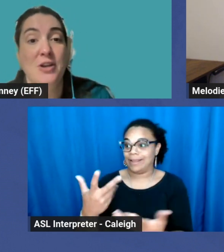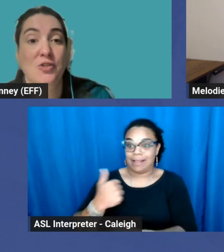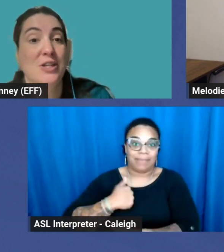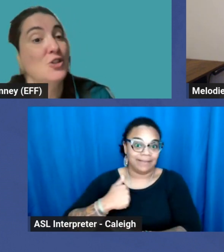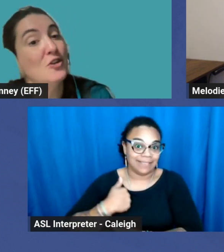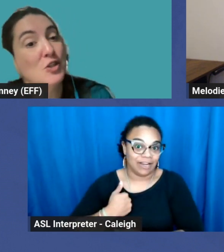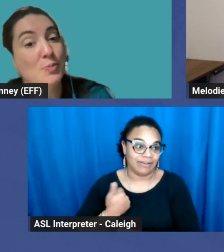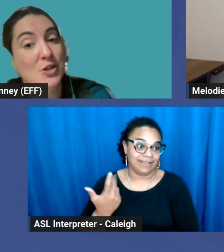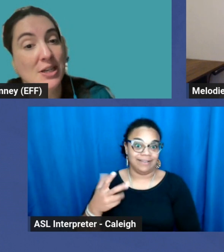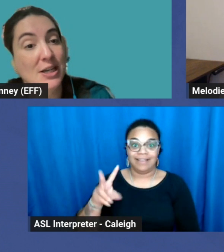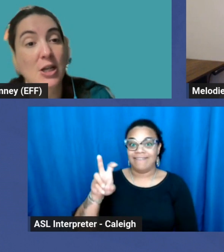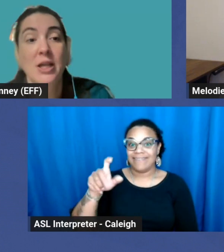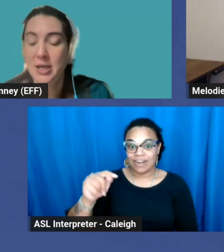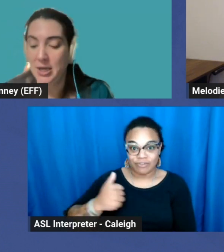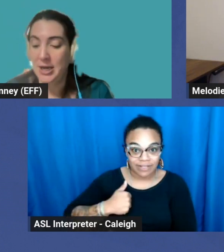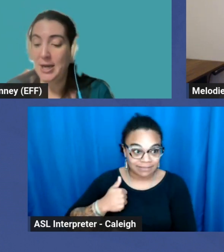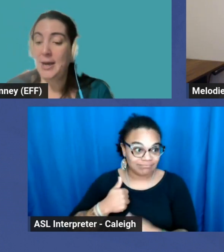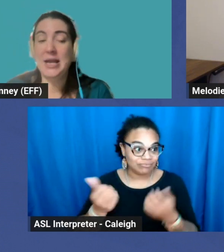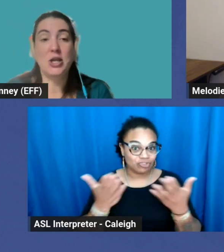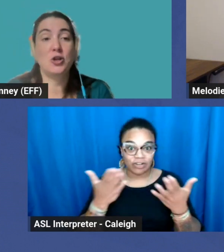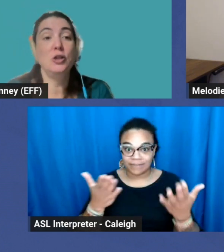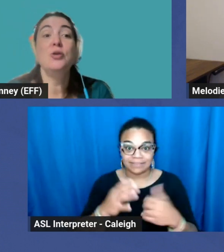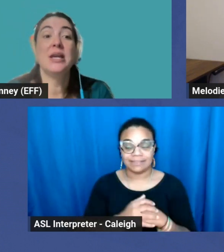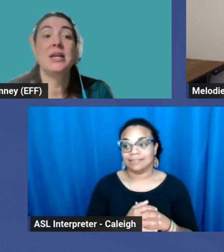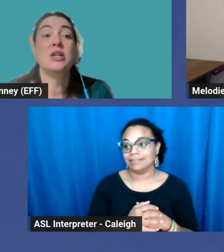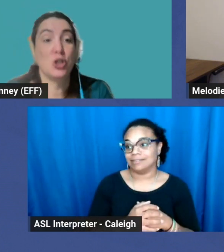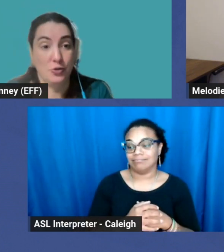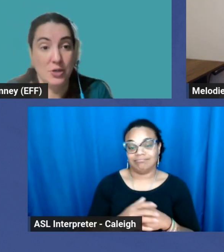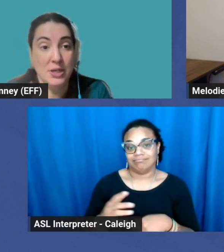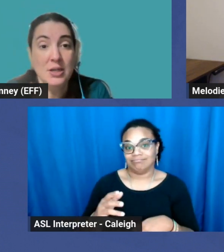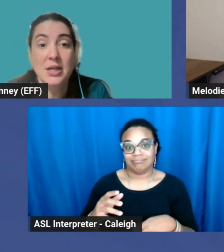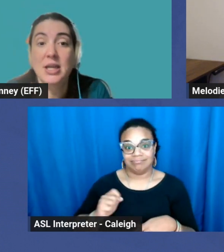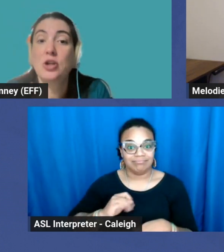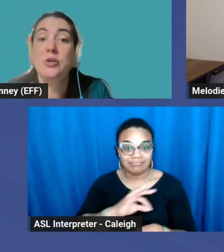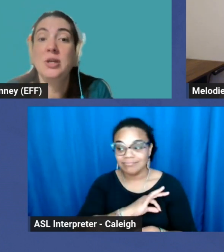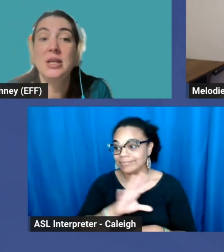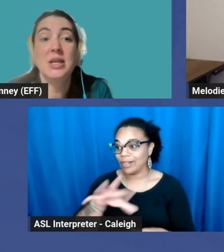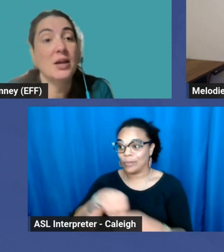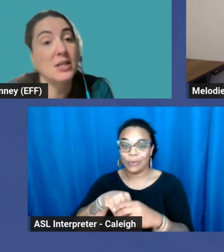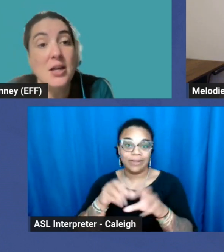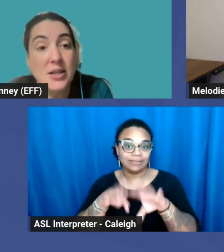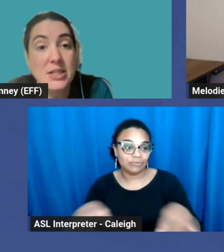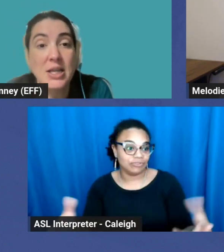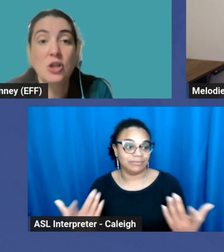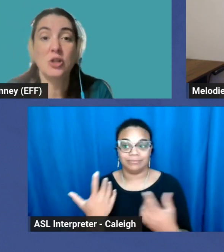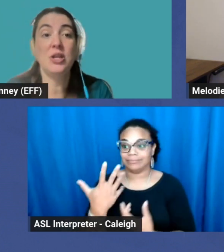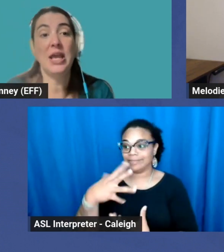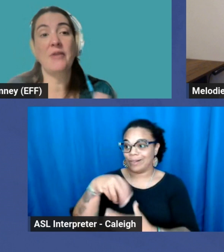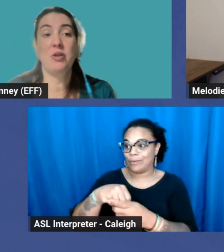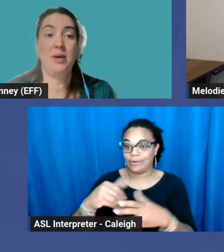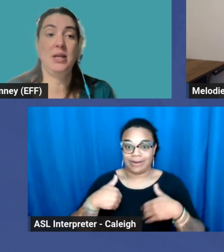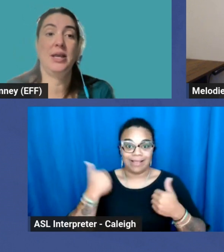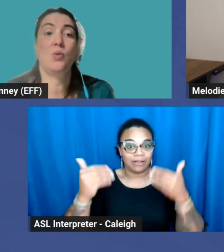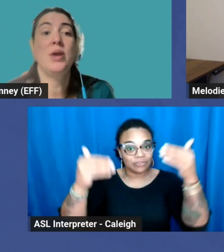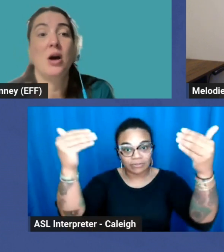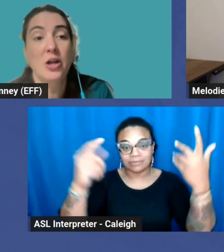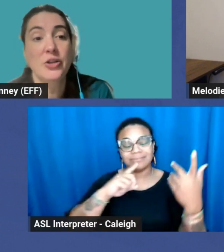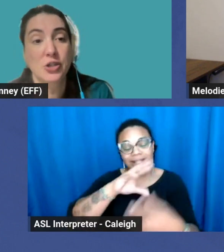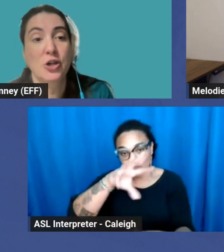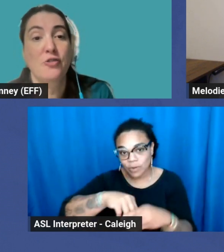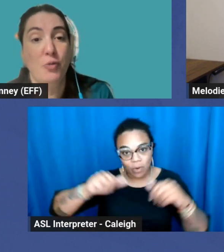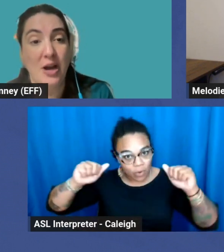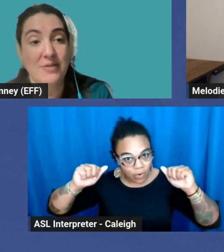and veteran service personnel, including children, including young adults, including everybody. Like, we